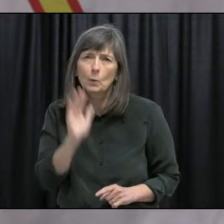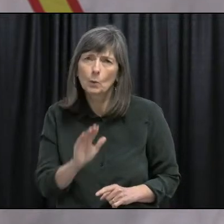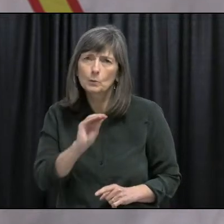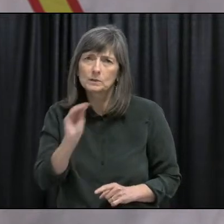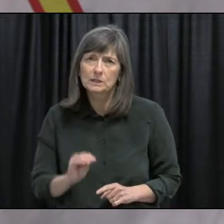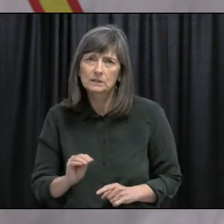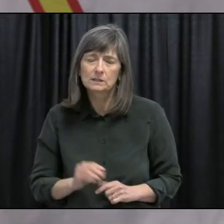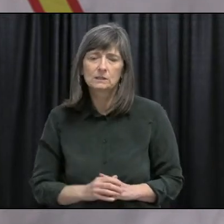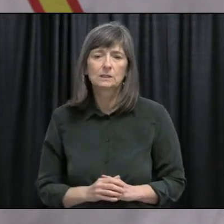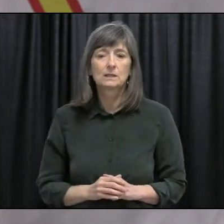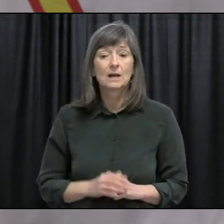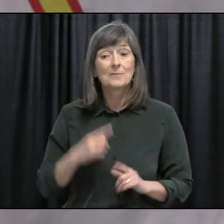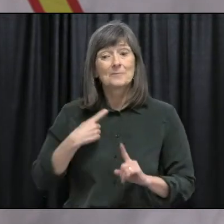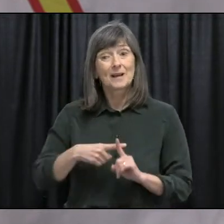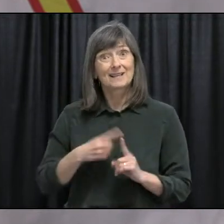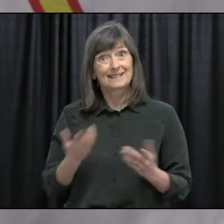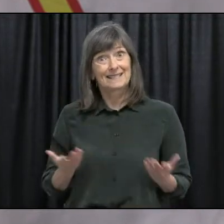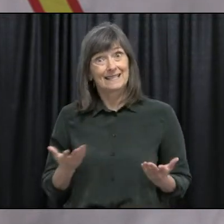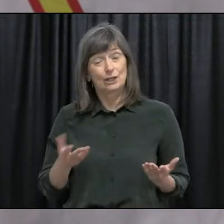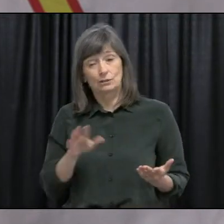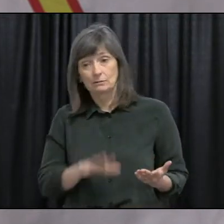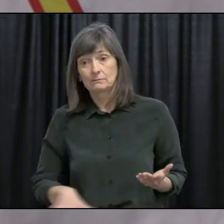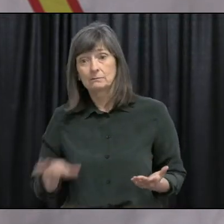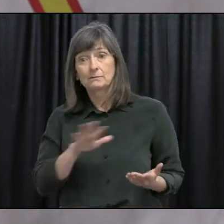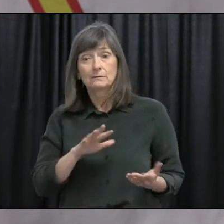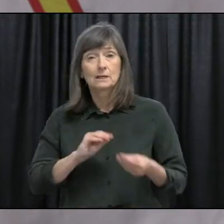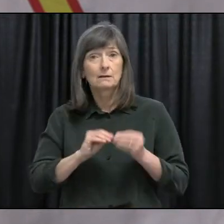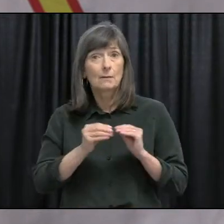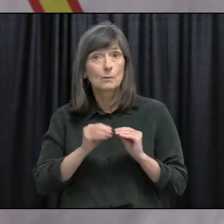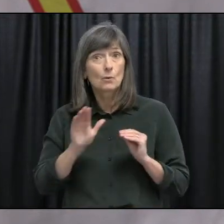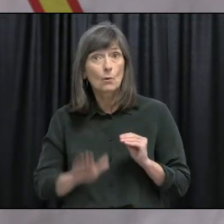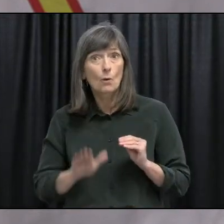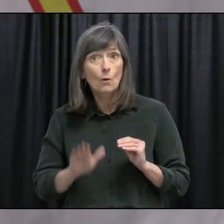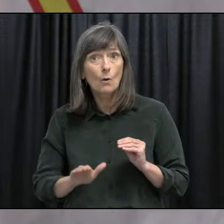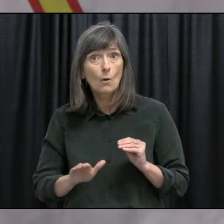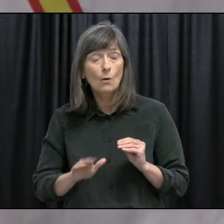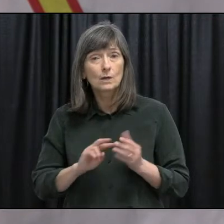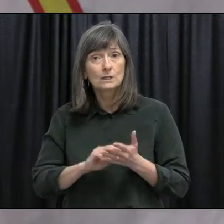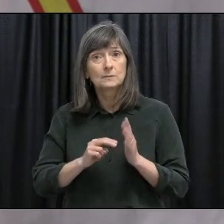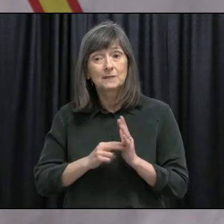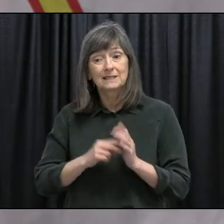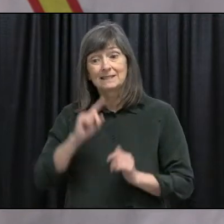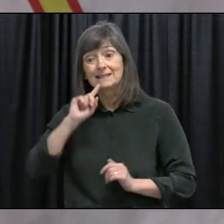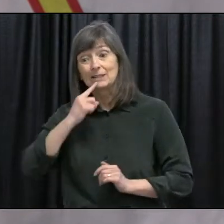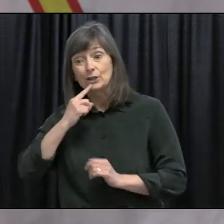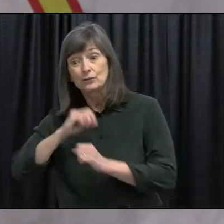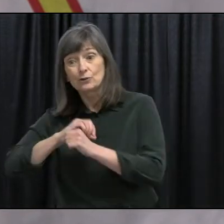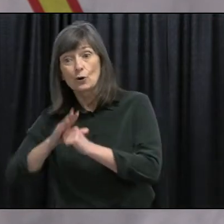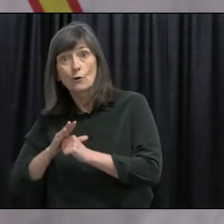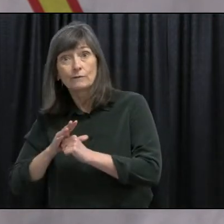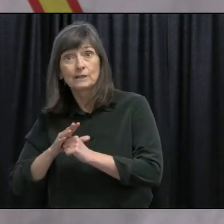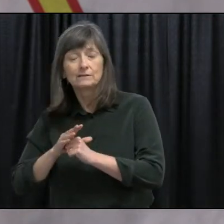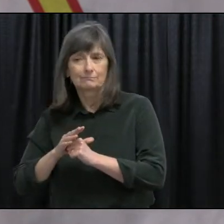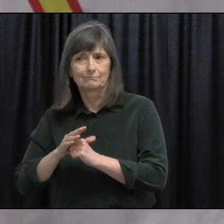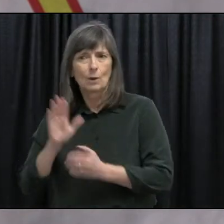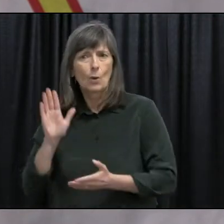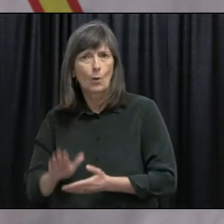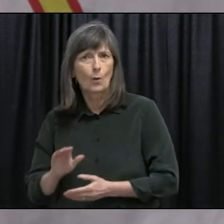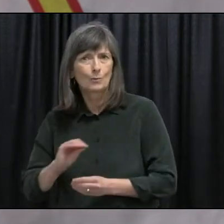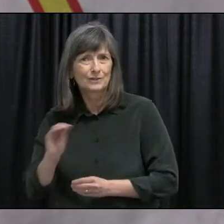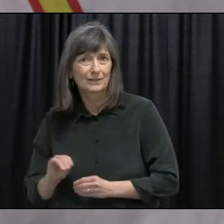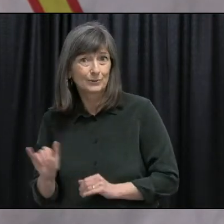our epidemiology the way it is that the chances of a severe case of COVID is actually quite rare as